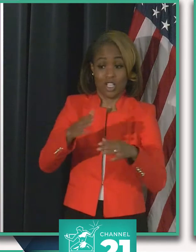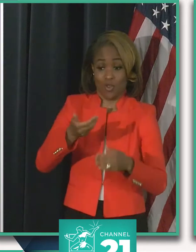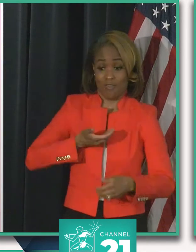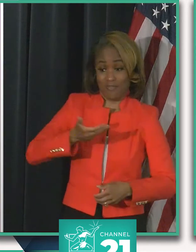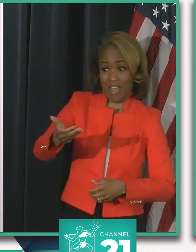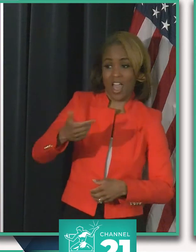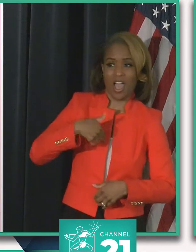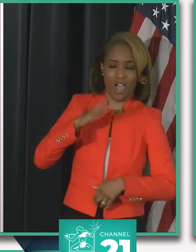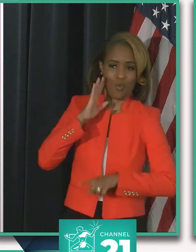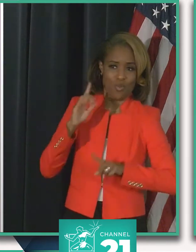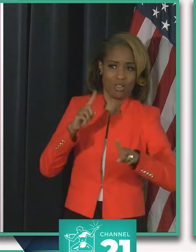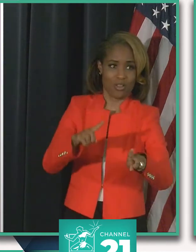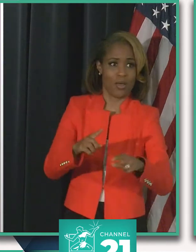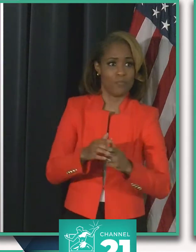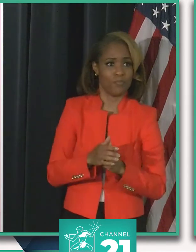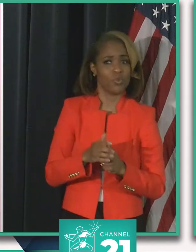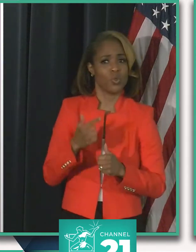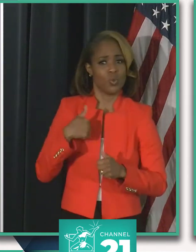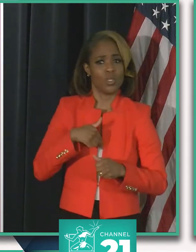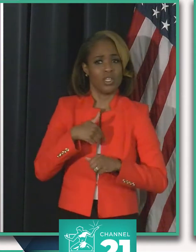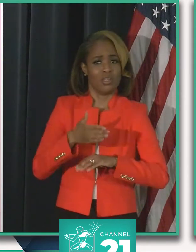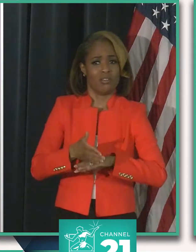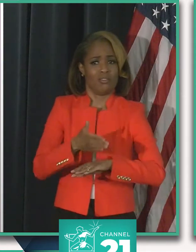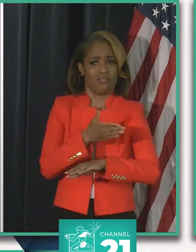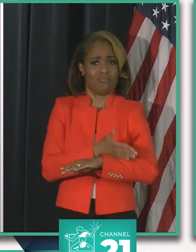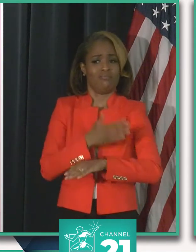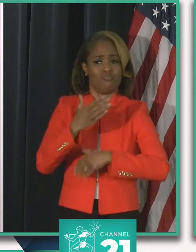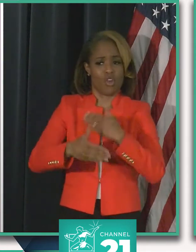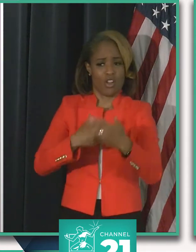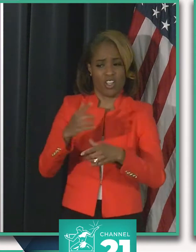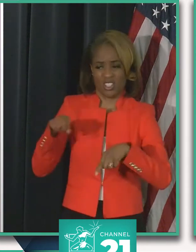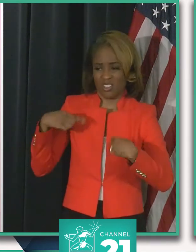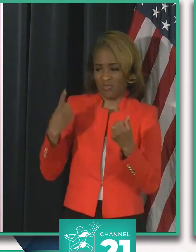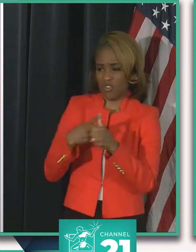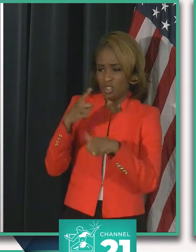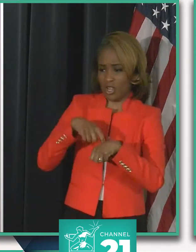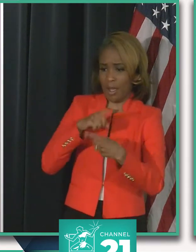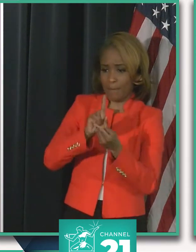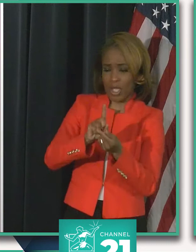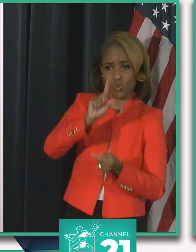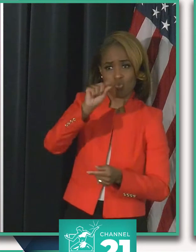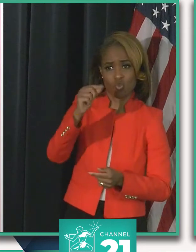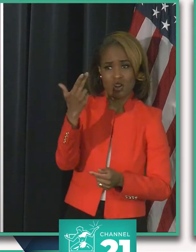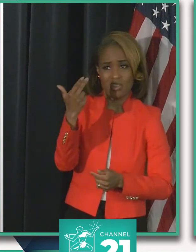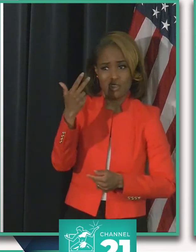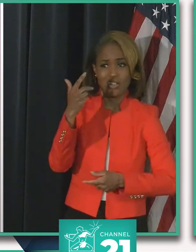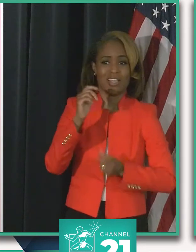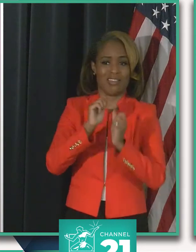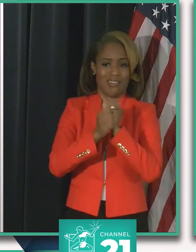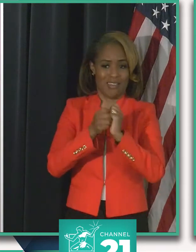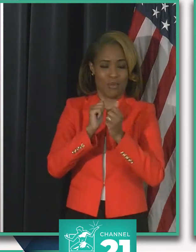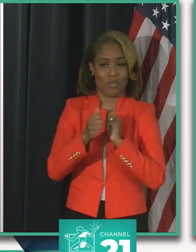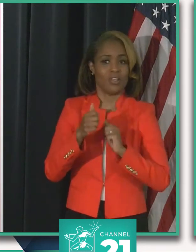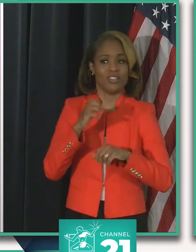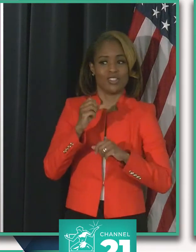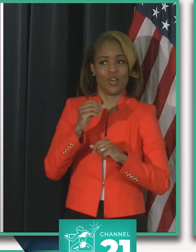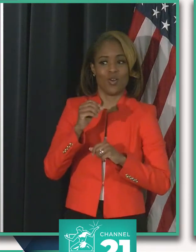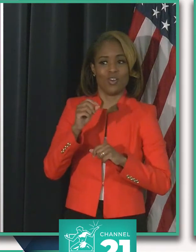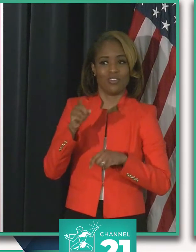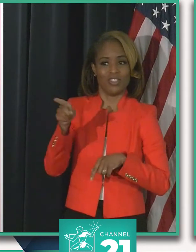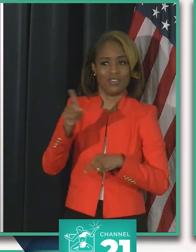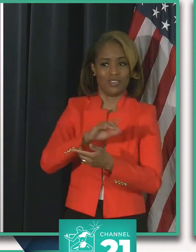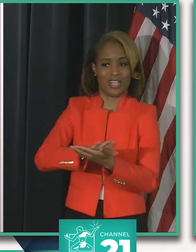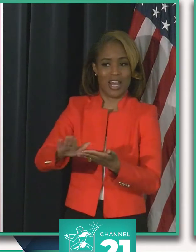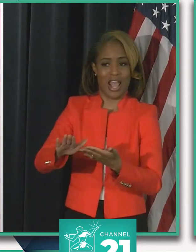be there. We've made quite a bit of progress since the first time I met you with the 2013 campaign. Okay. You weren't quite as kind to me in the